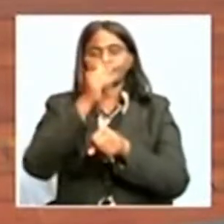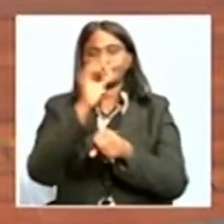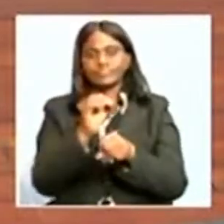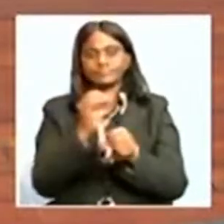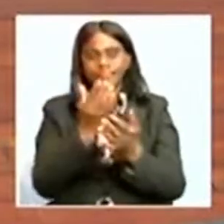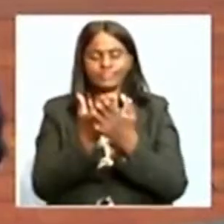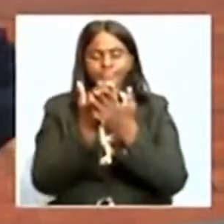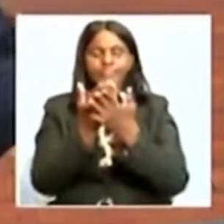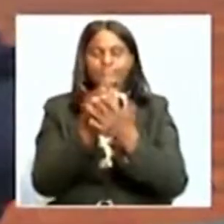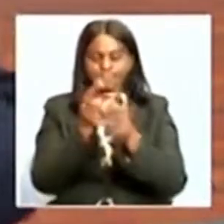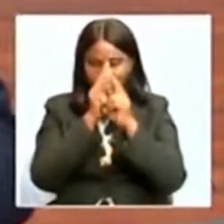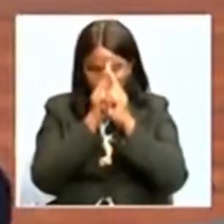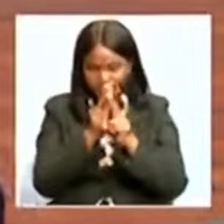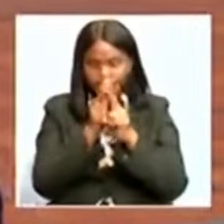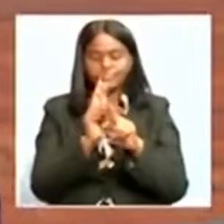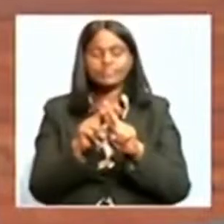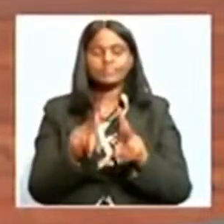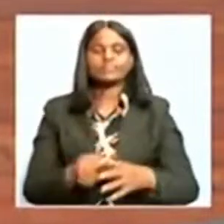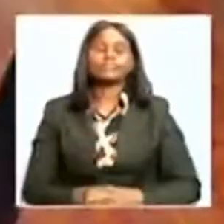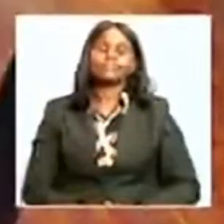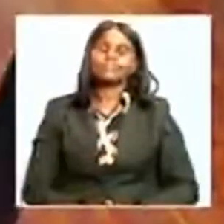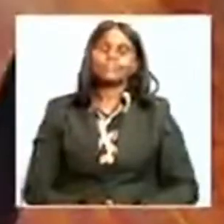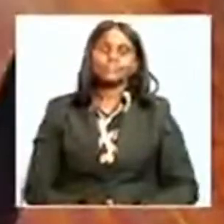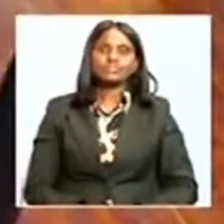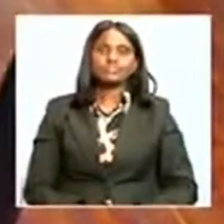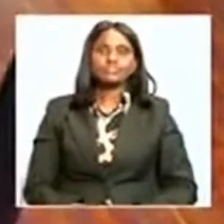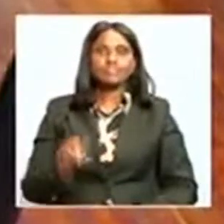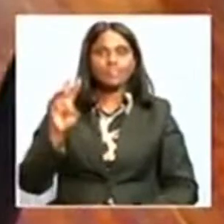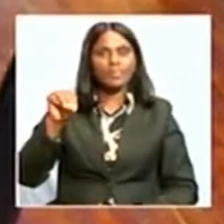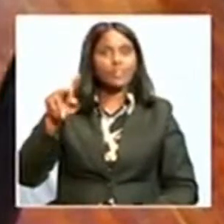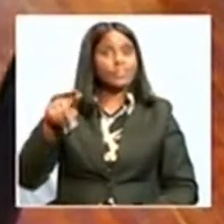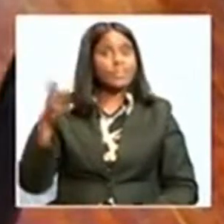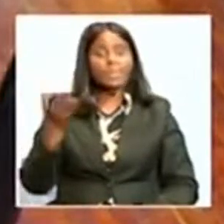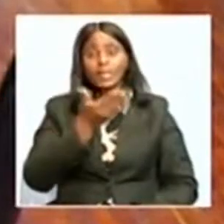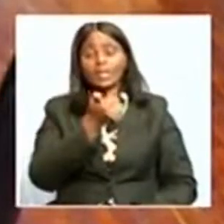I submit, Honorable Chair. Thank you. Honorable members, any comments?